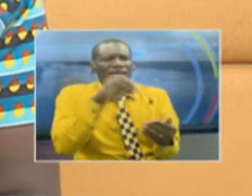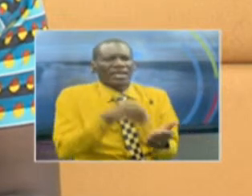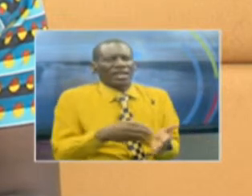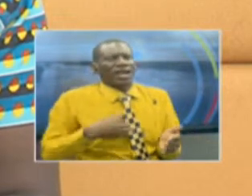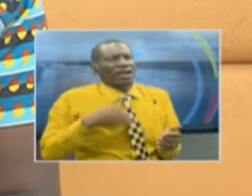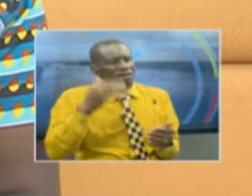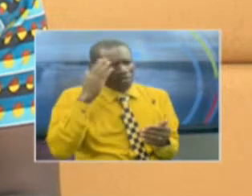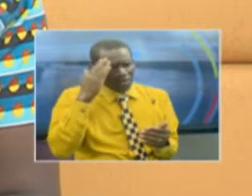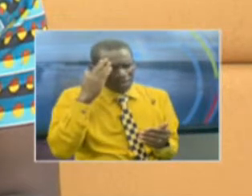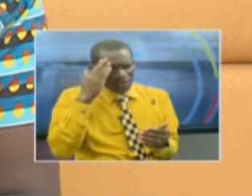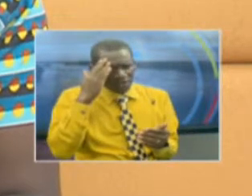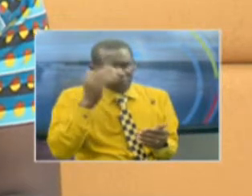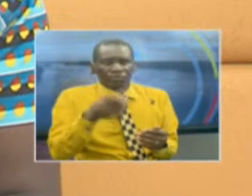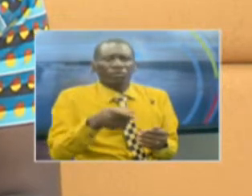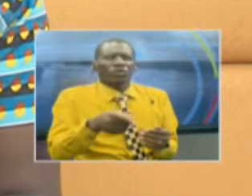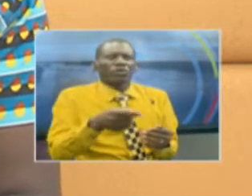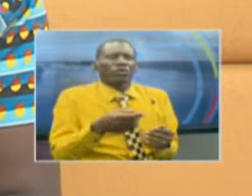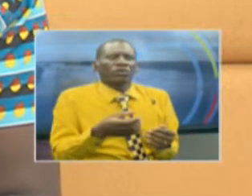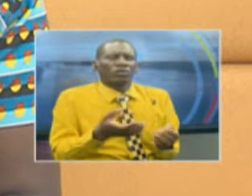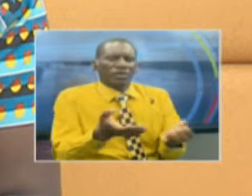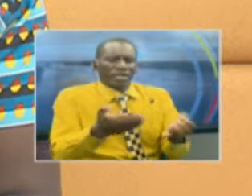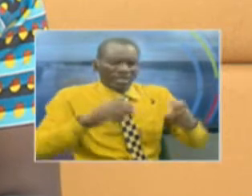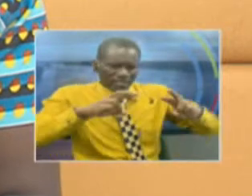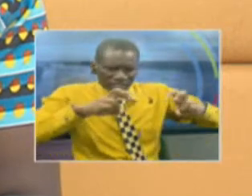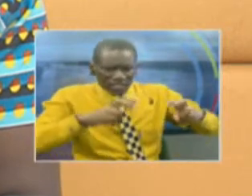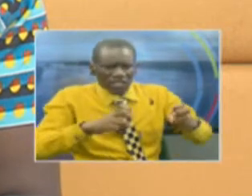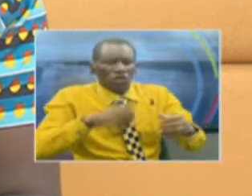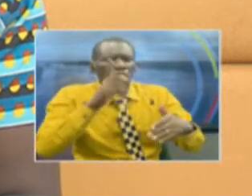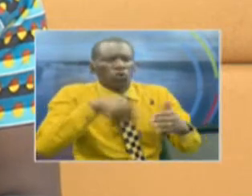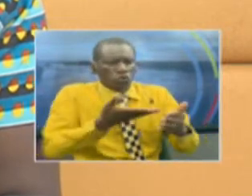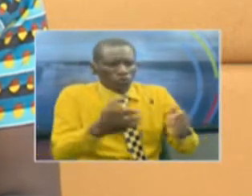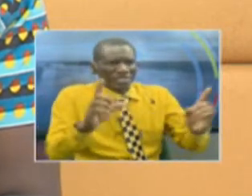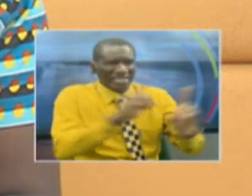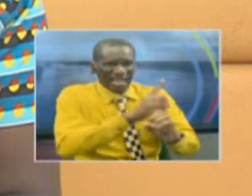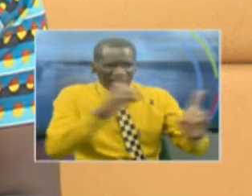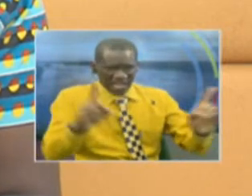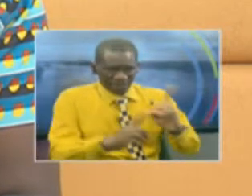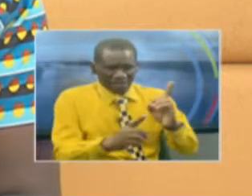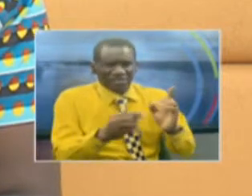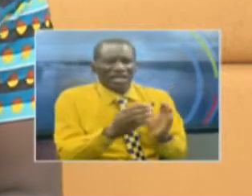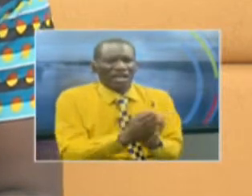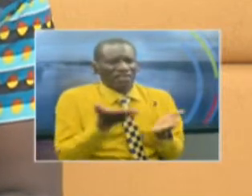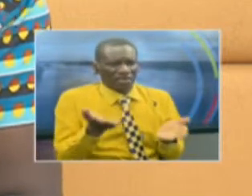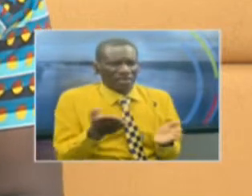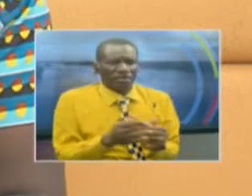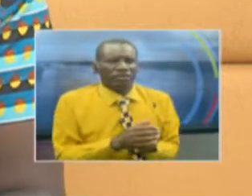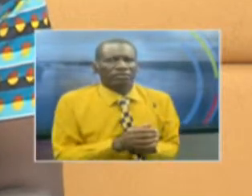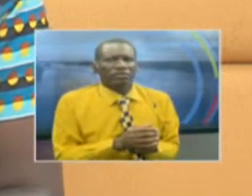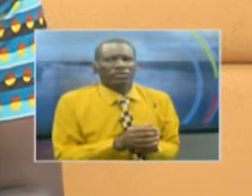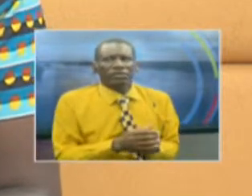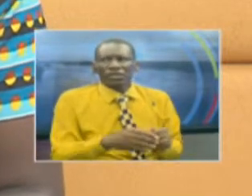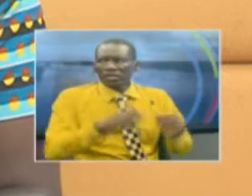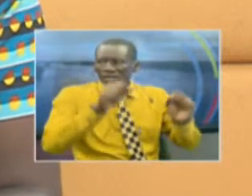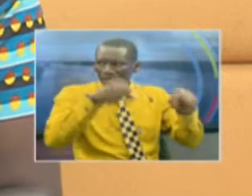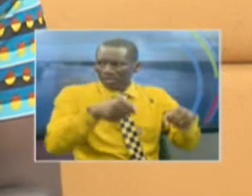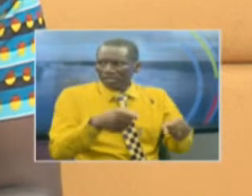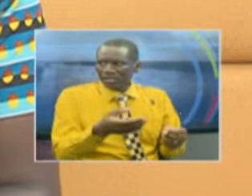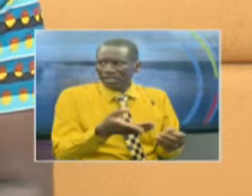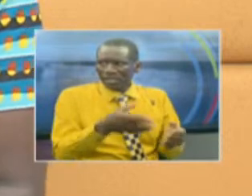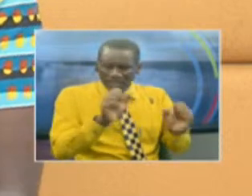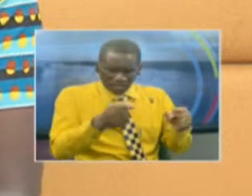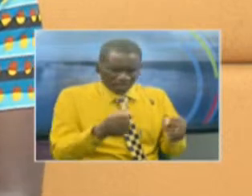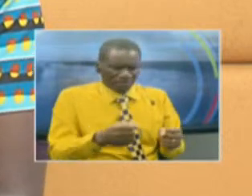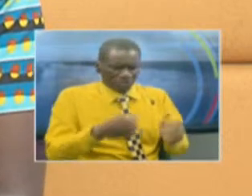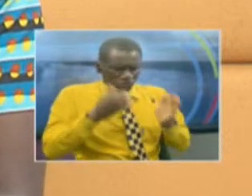the African culture, looking at those dynamics is being pessimistic. But yet they happen to humanity.